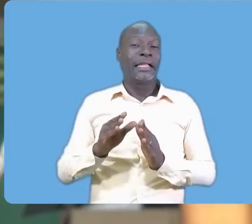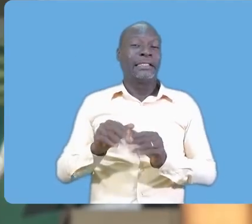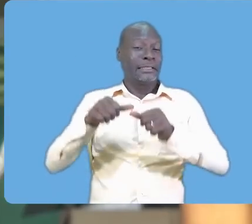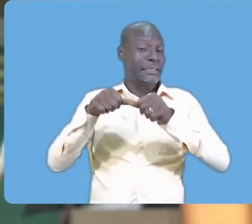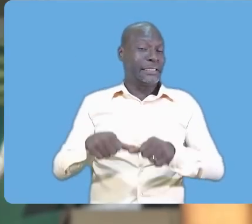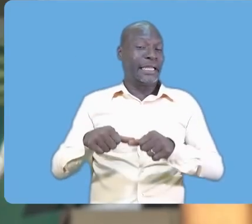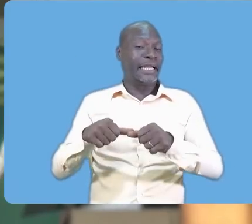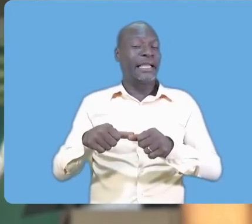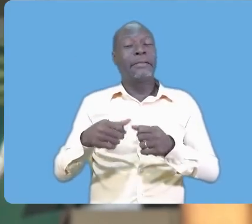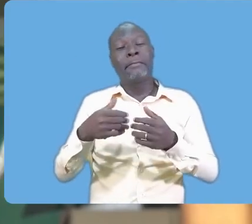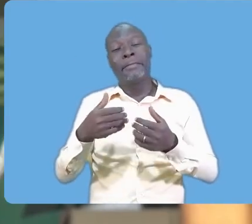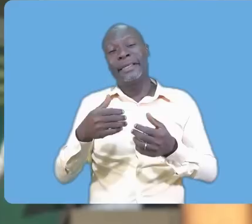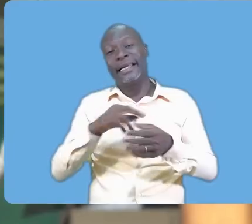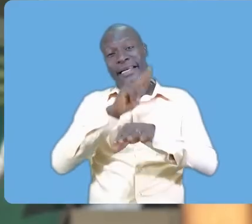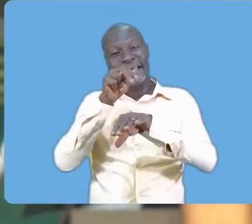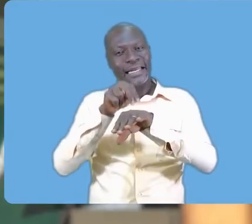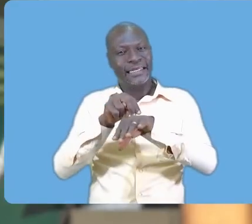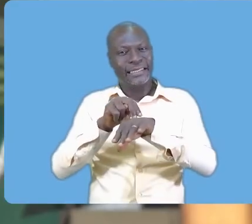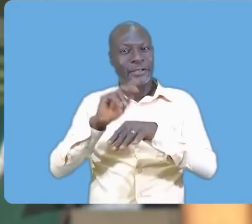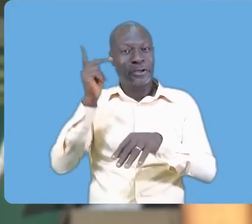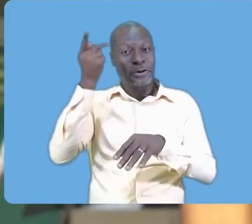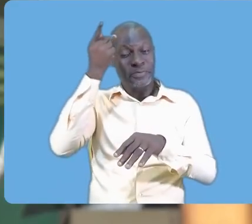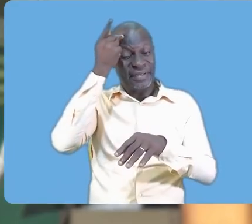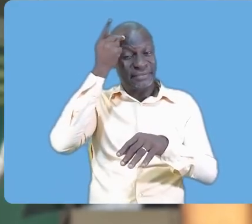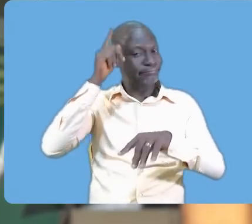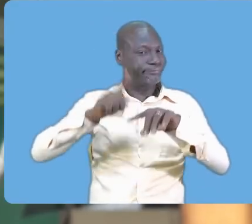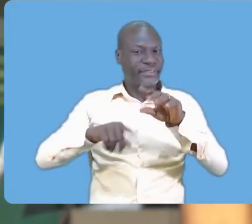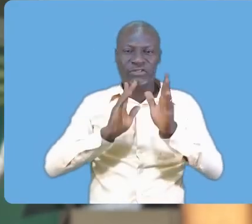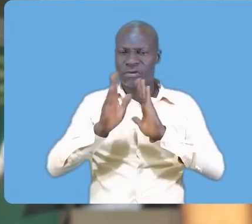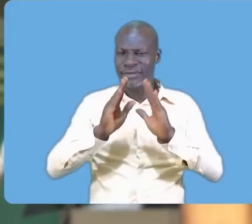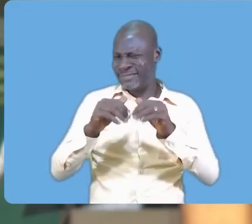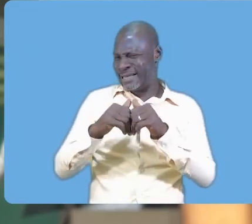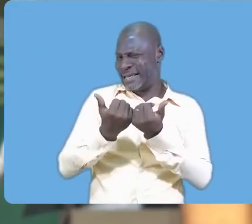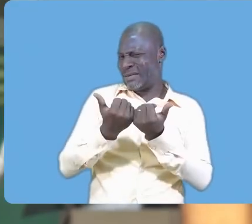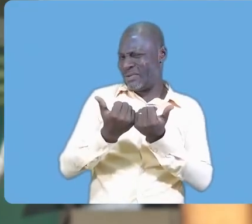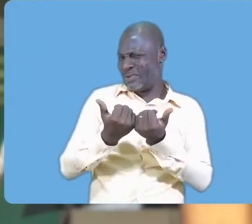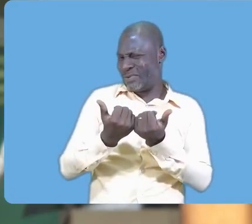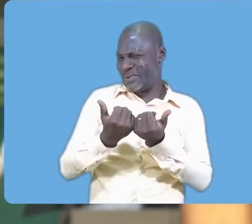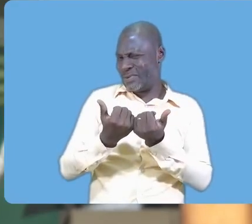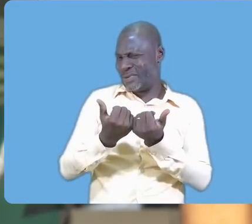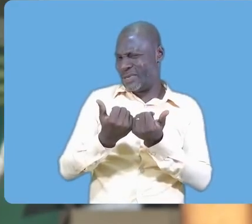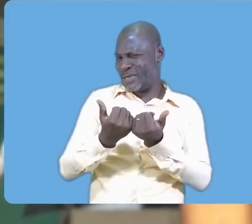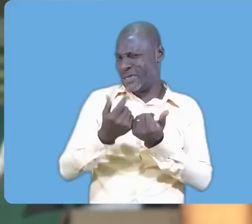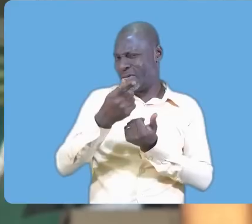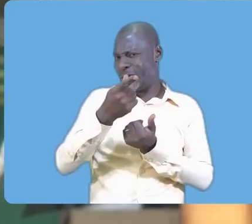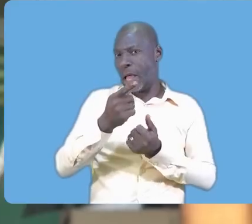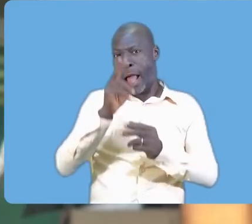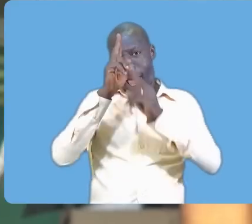a politics no eye ama ye nka eho asam me dofo a uti me